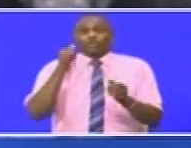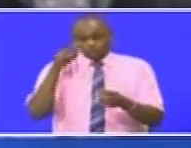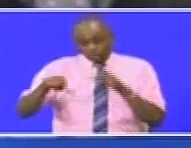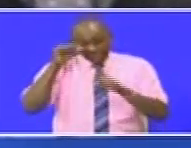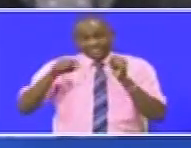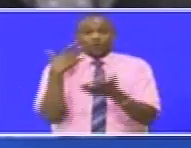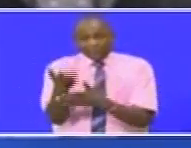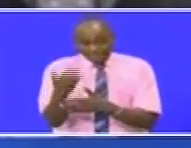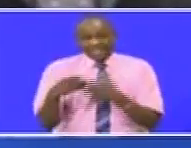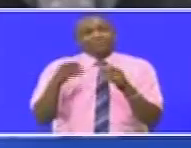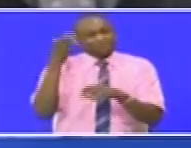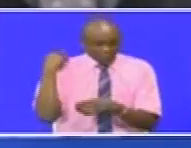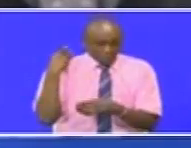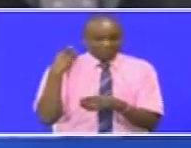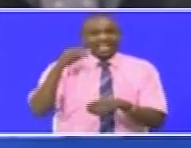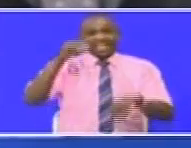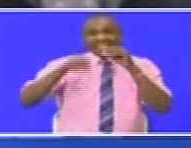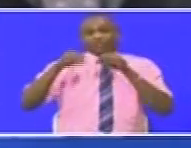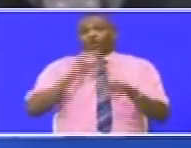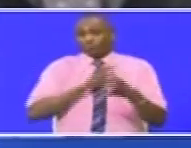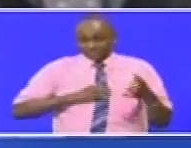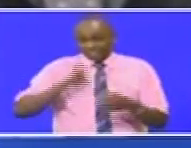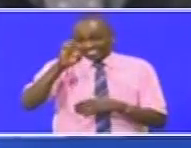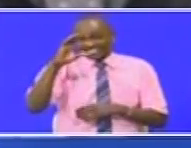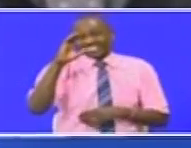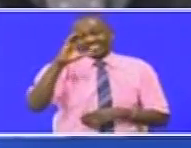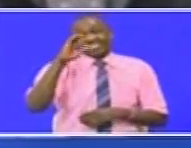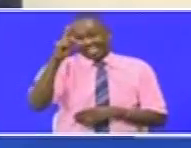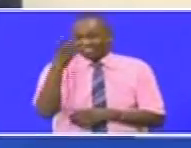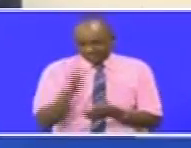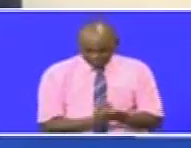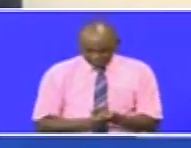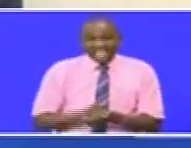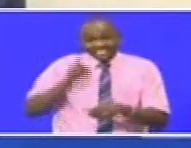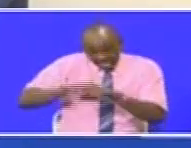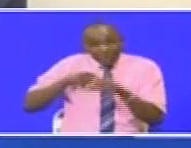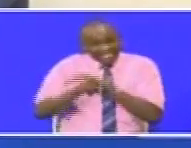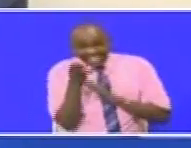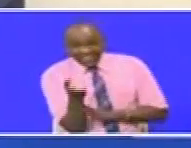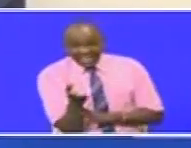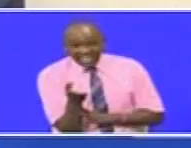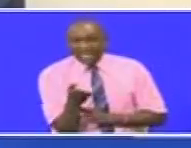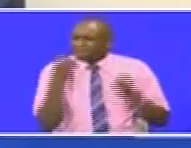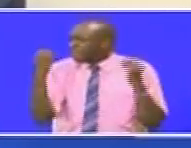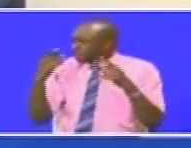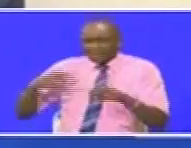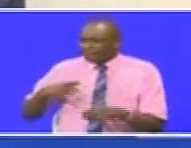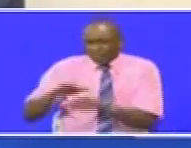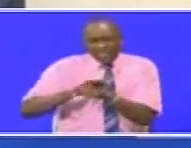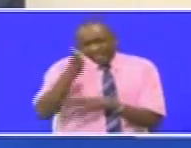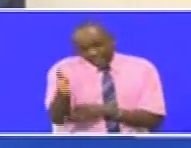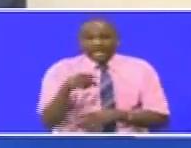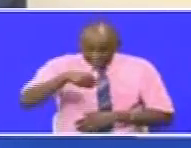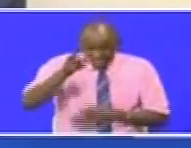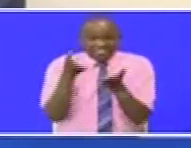the then Electoral Commission of Kenya, ECK. We were getting into a lift, and you know, there were many people, and she